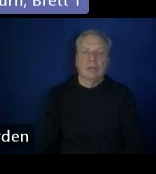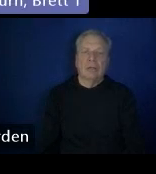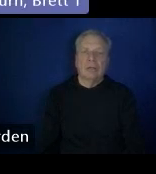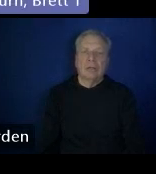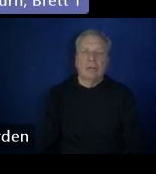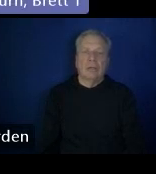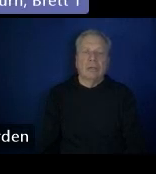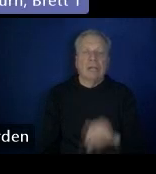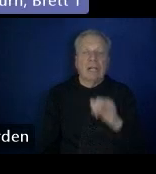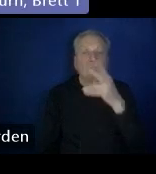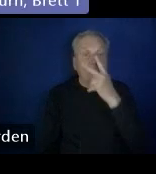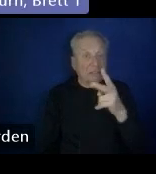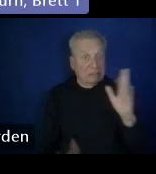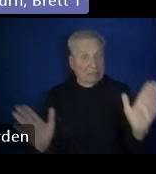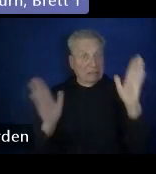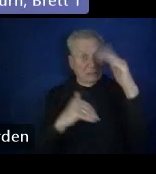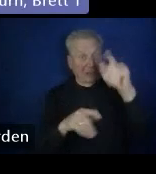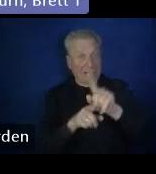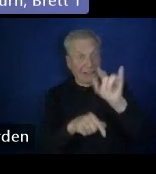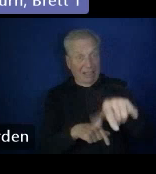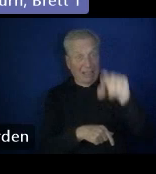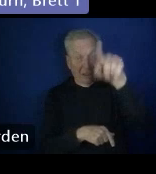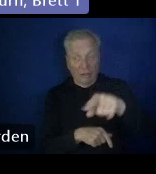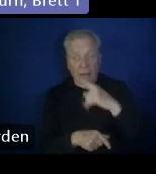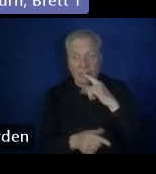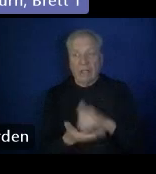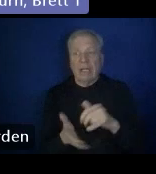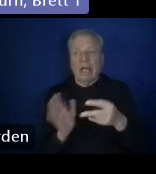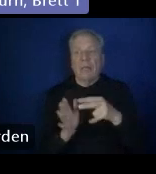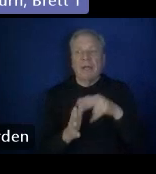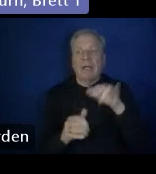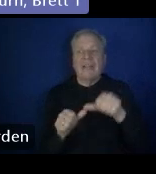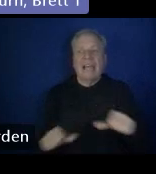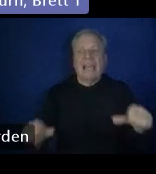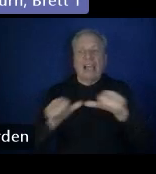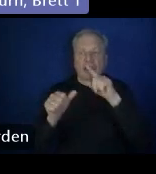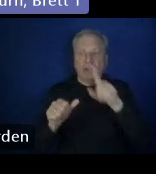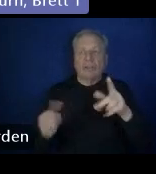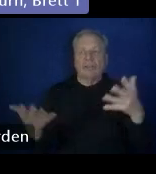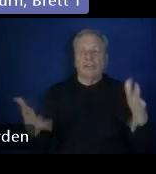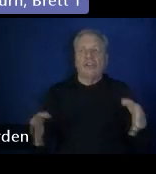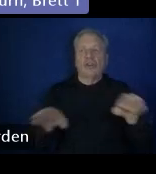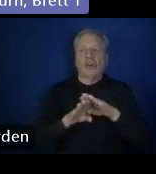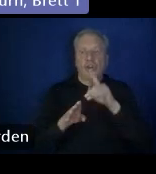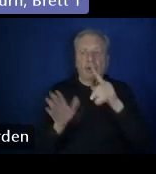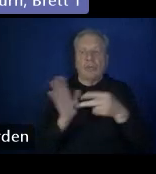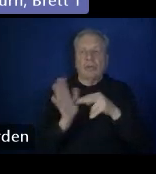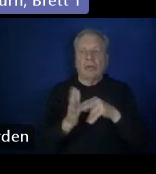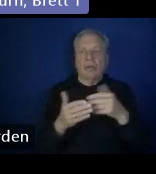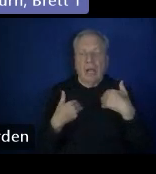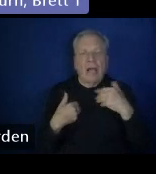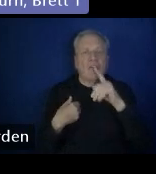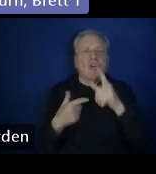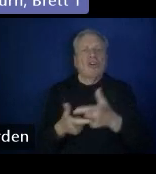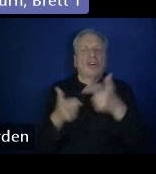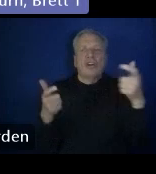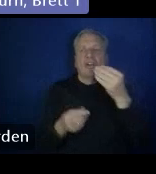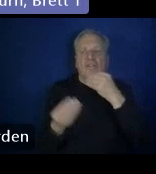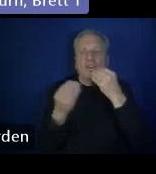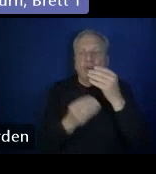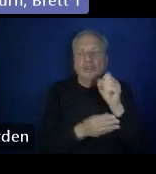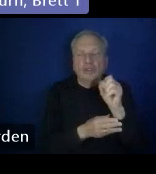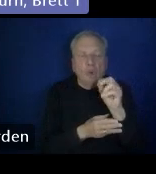If you see a sign like this, a closure sign, that means the area is closed. And usually that means there's a really concentrated food source like a carcass